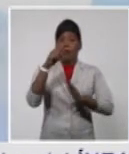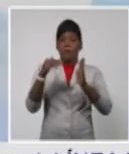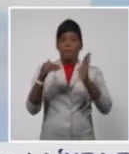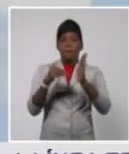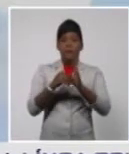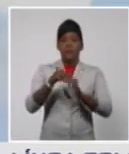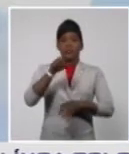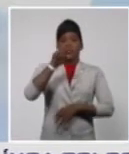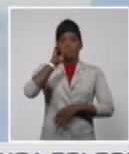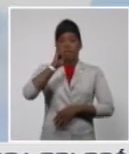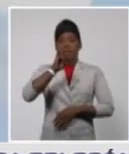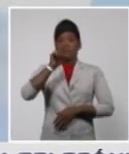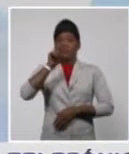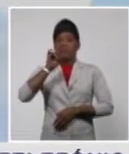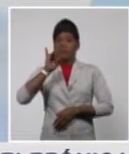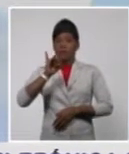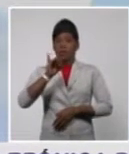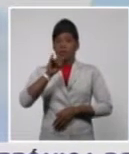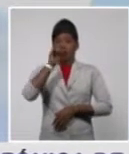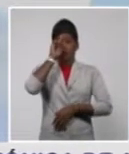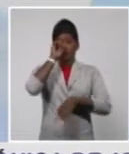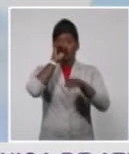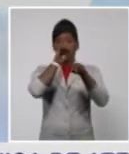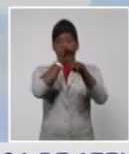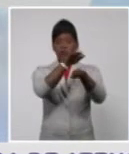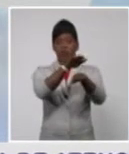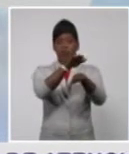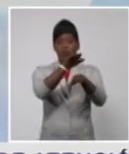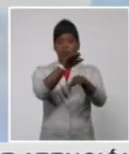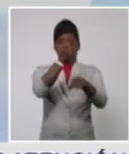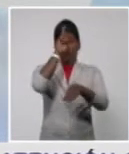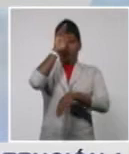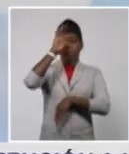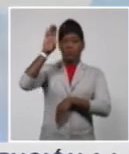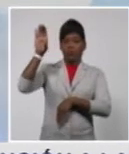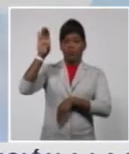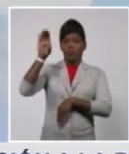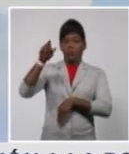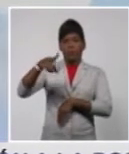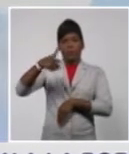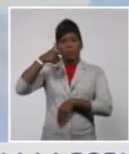1,617 hospitalized patients, 84 under medical supervision,